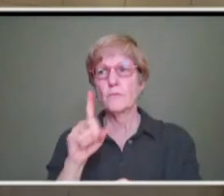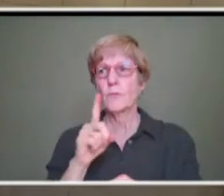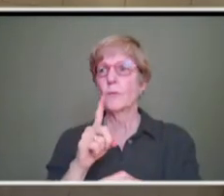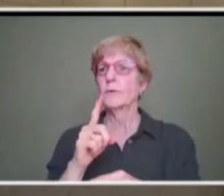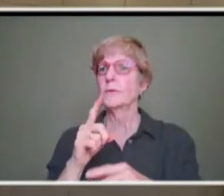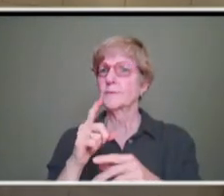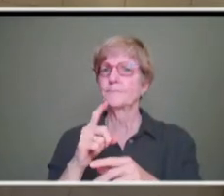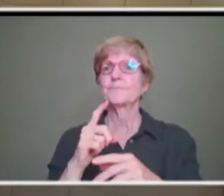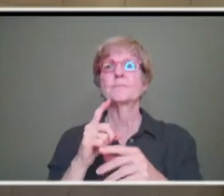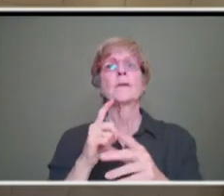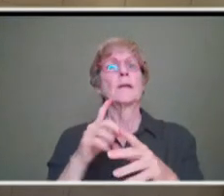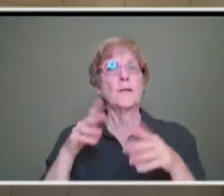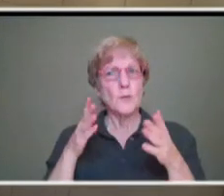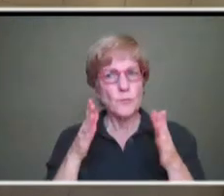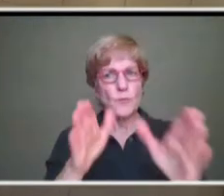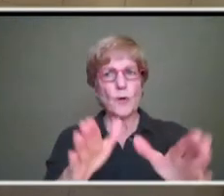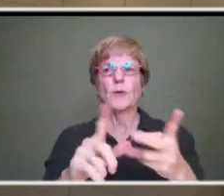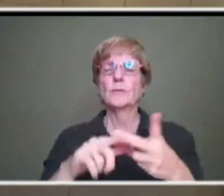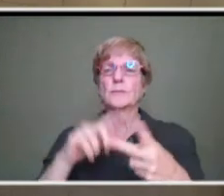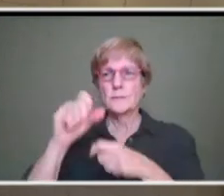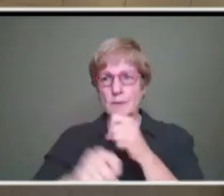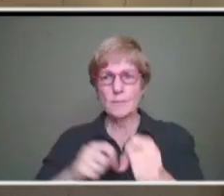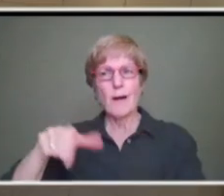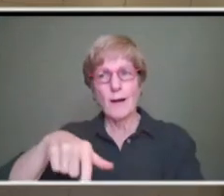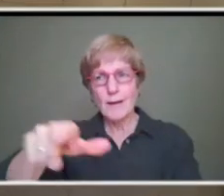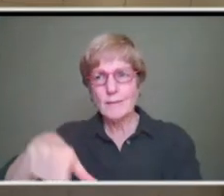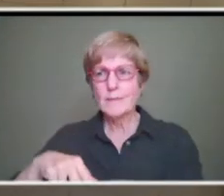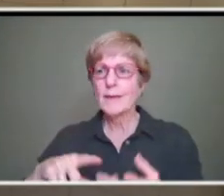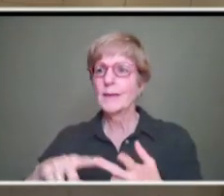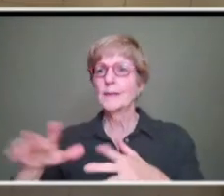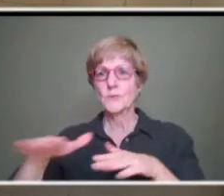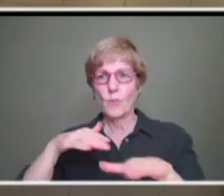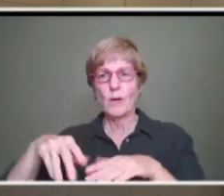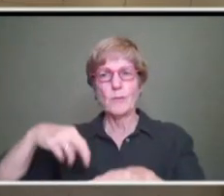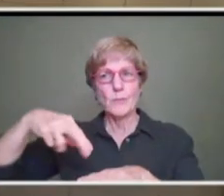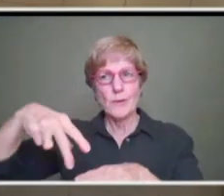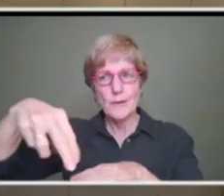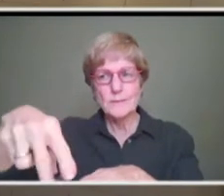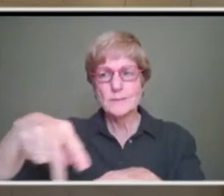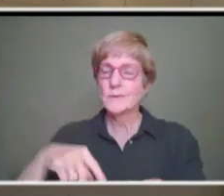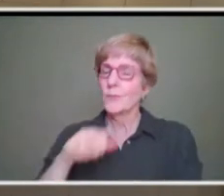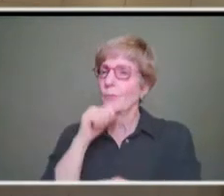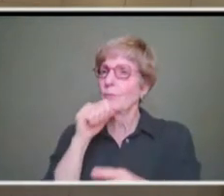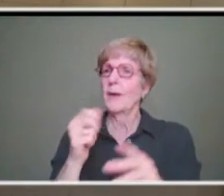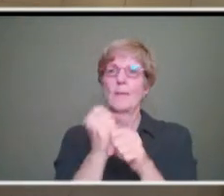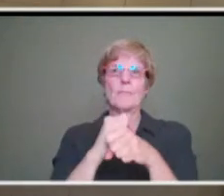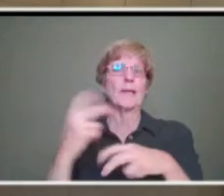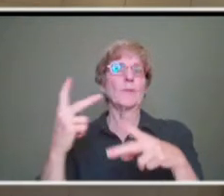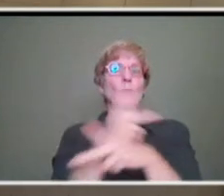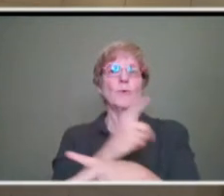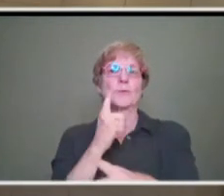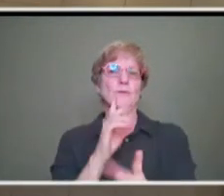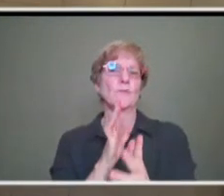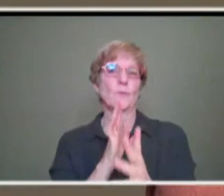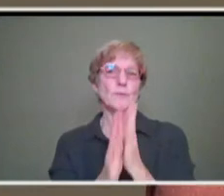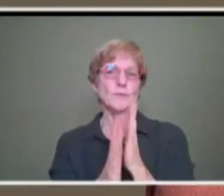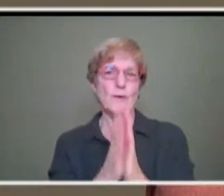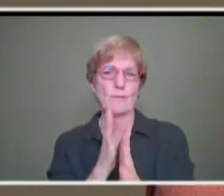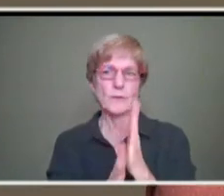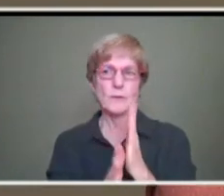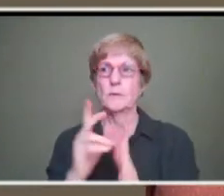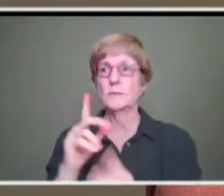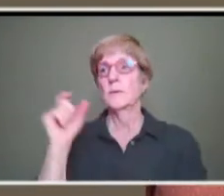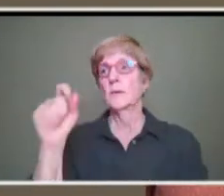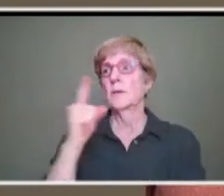so that we are not really creating traffic and congestion issues so maybe that might be a question for our CDOT and